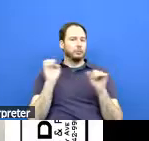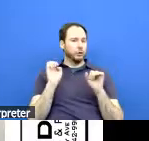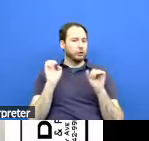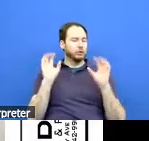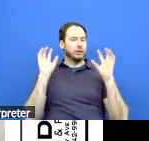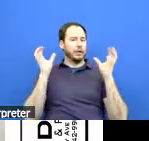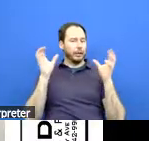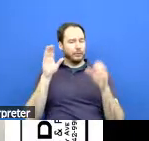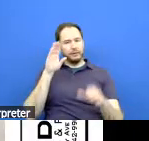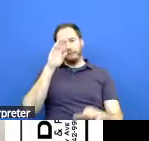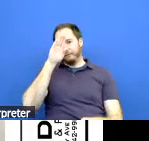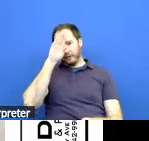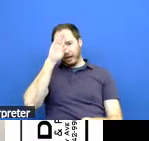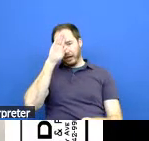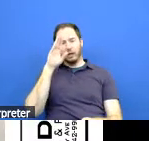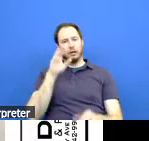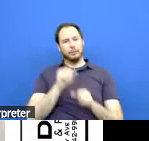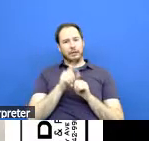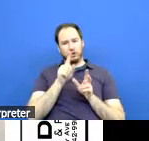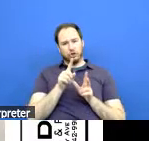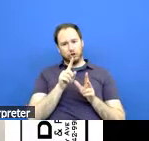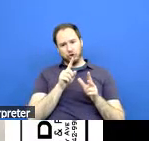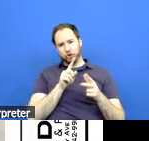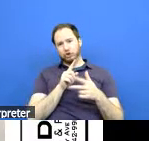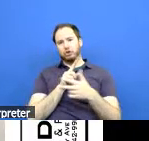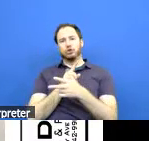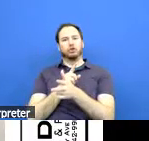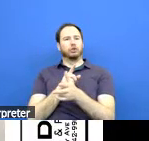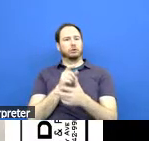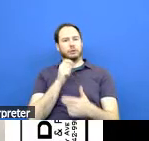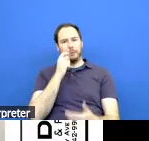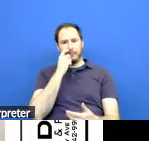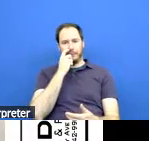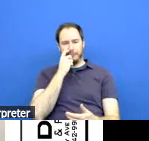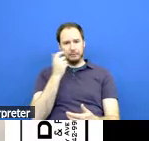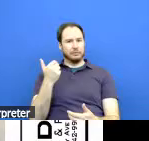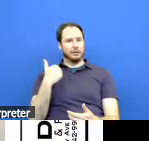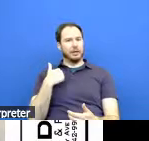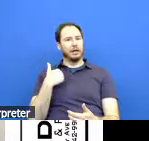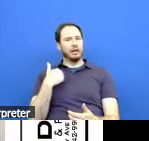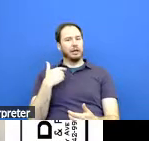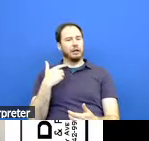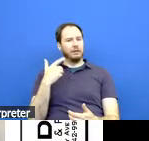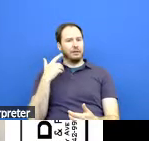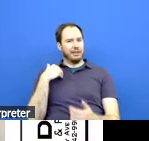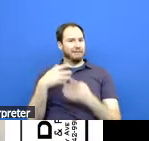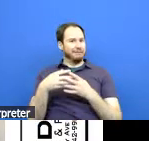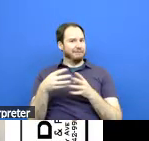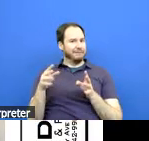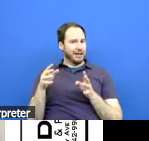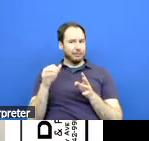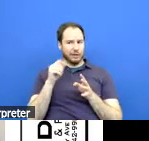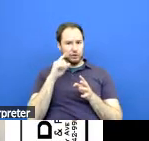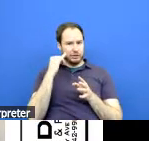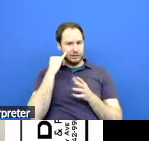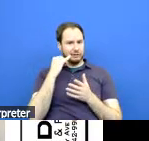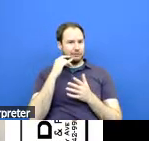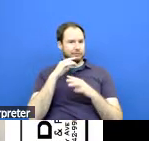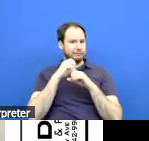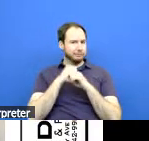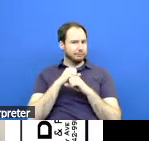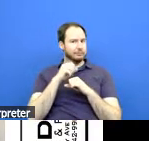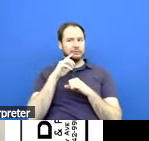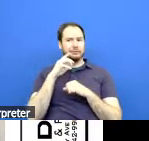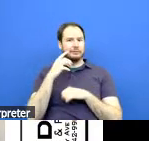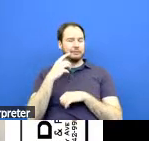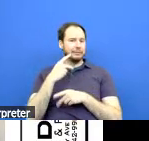future, making those turns. There's a play yard fence, I believe. I'm not sure if it's classified as a daycare